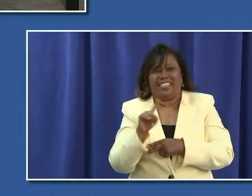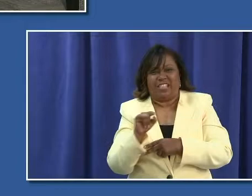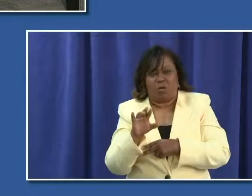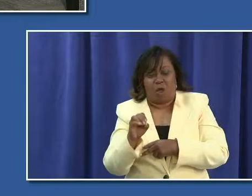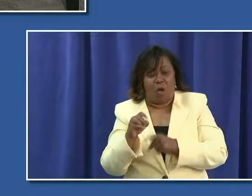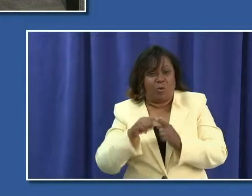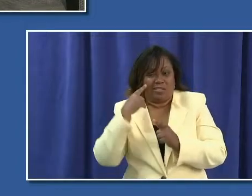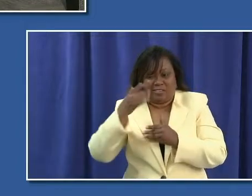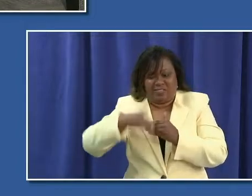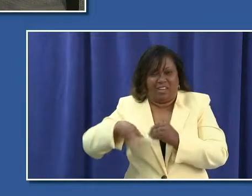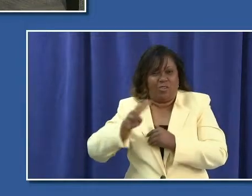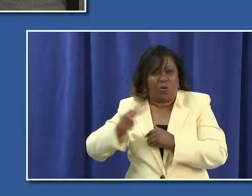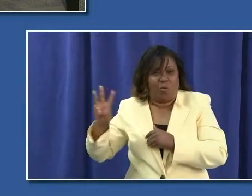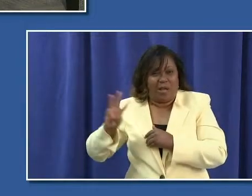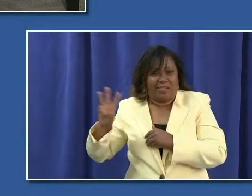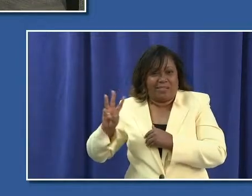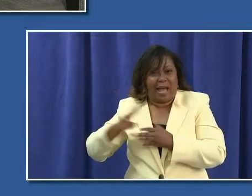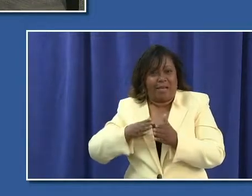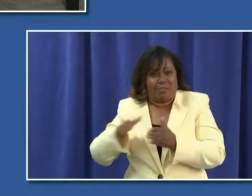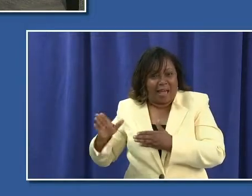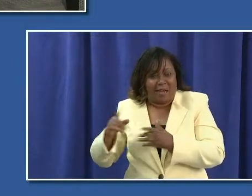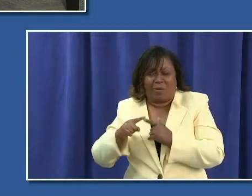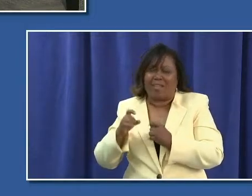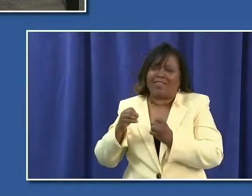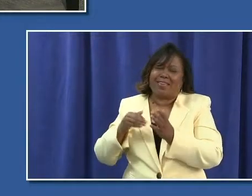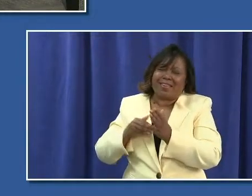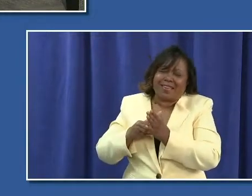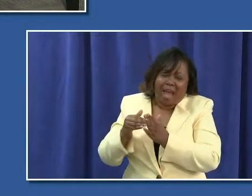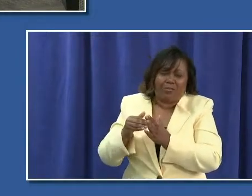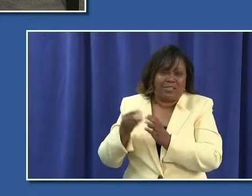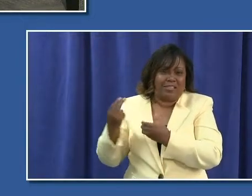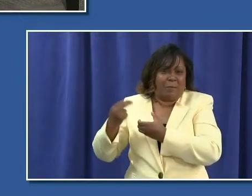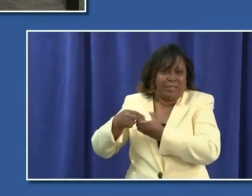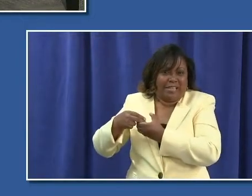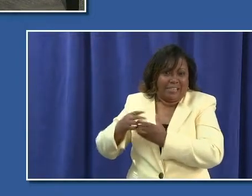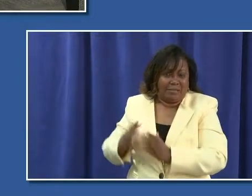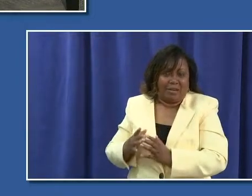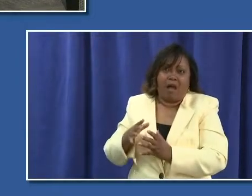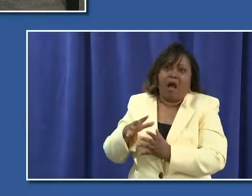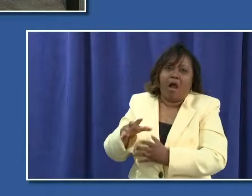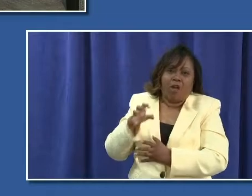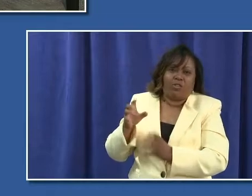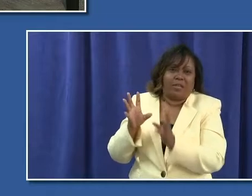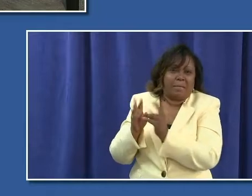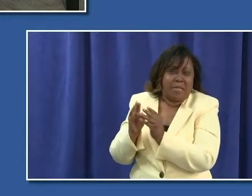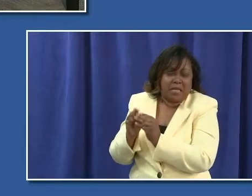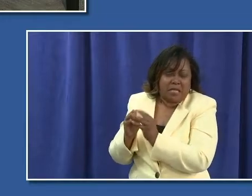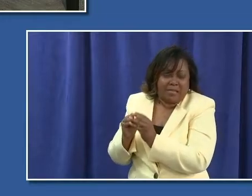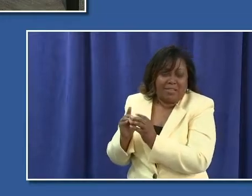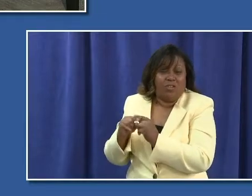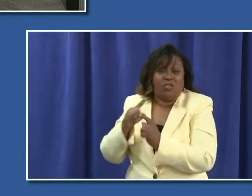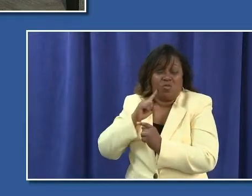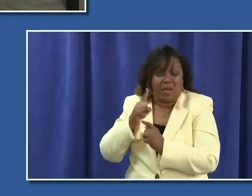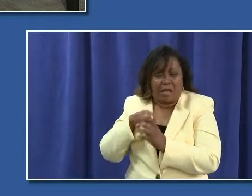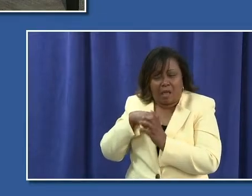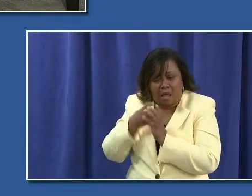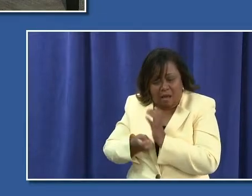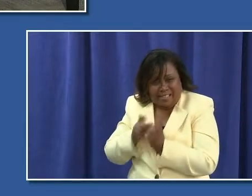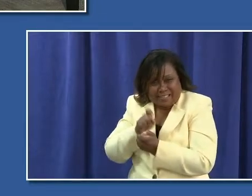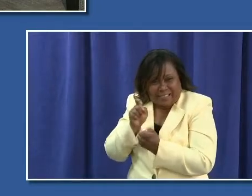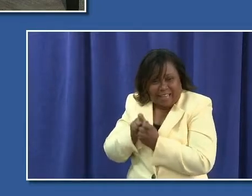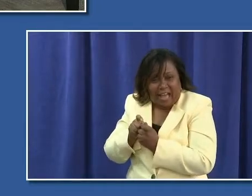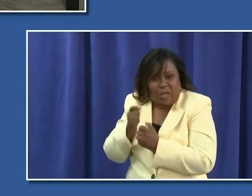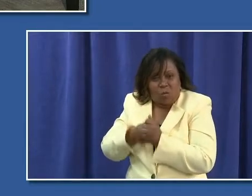completed the West Side Vision Zero plan, which we had thousands of participants, hundreds of meetings to really get down to